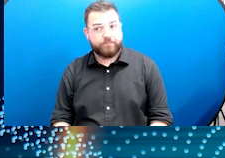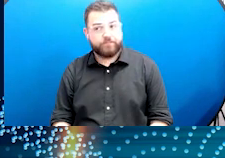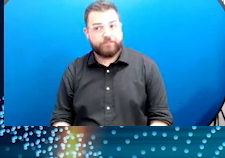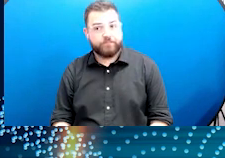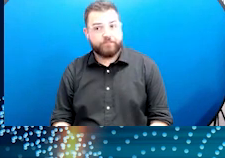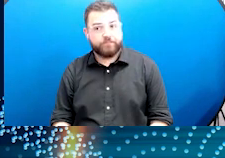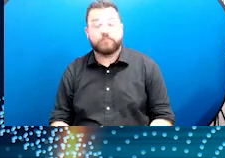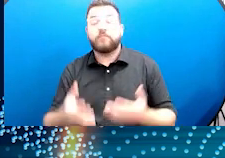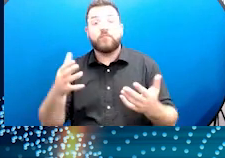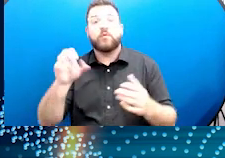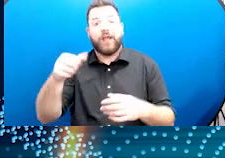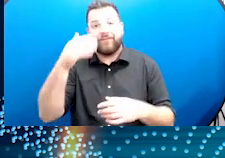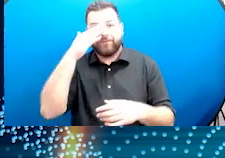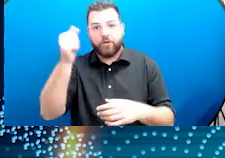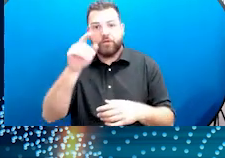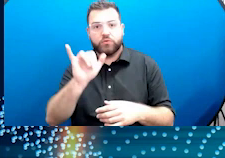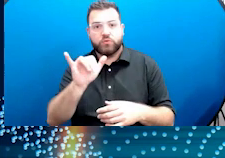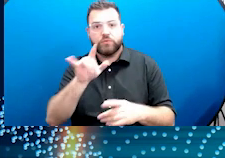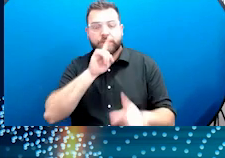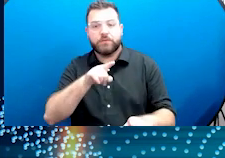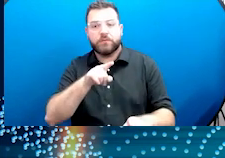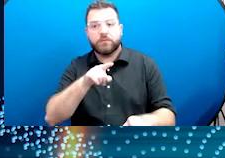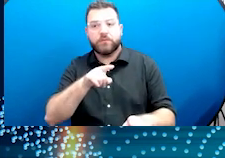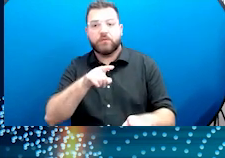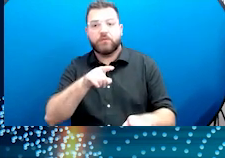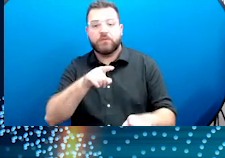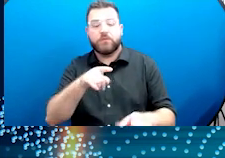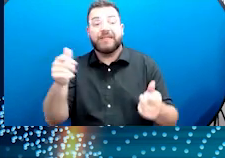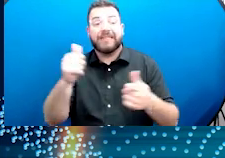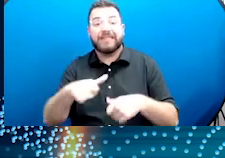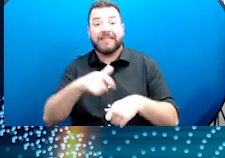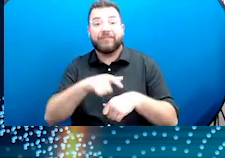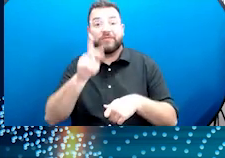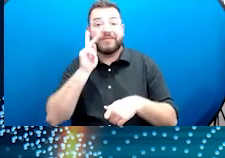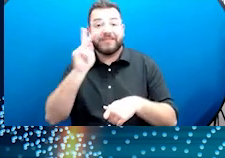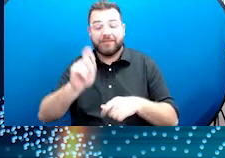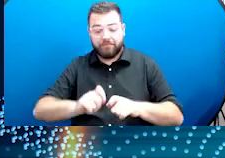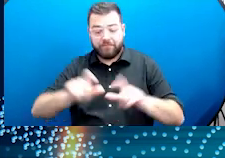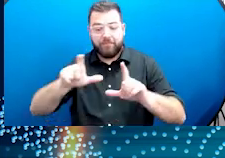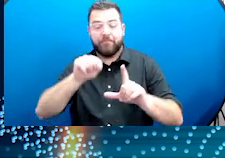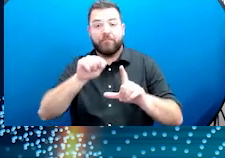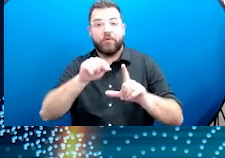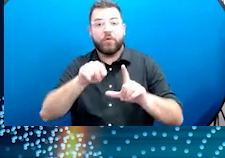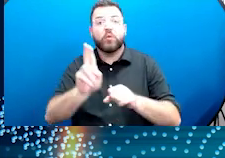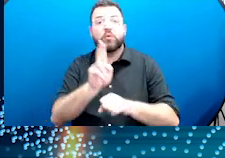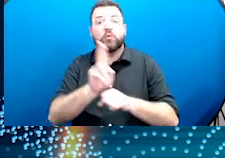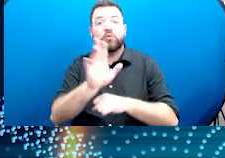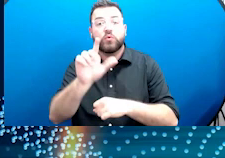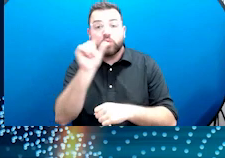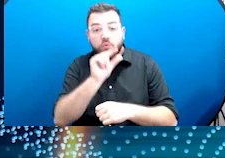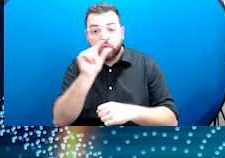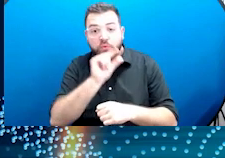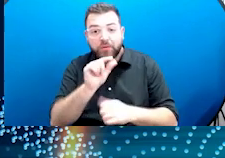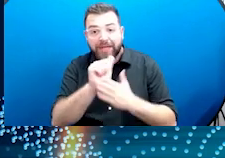your question, sorry. Oh, yeah, go ahead. Anytime you see the thing that pops up that says use your Google, that means they've been vetted by Google. Or anything that says use your